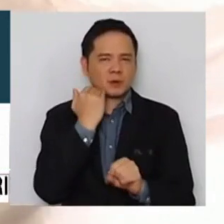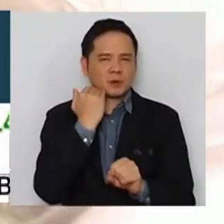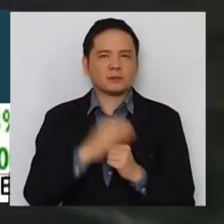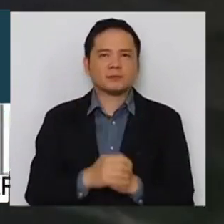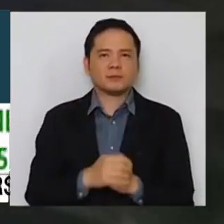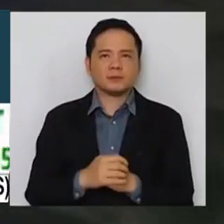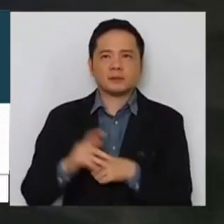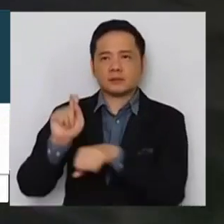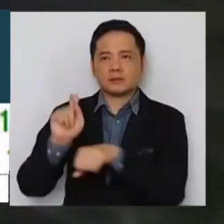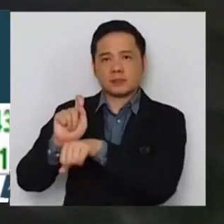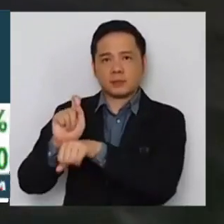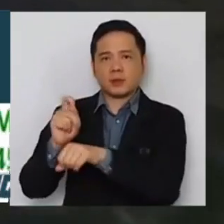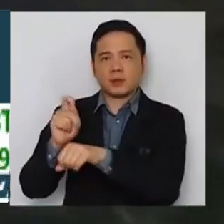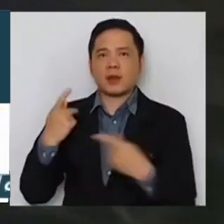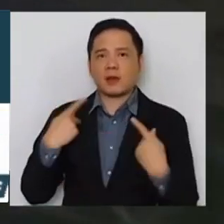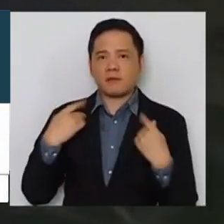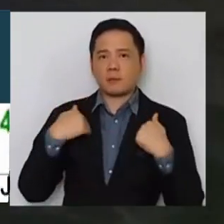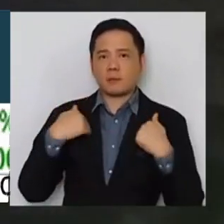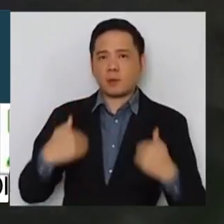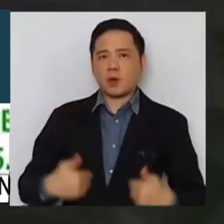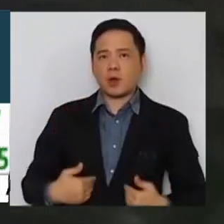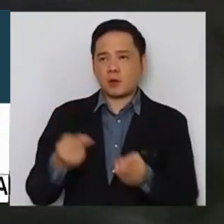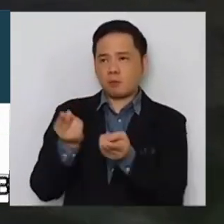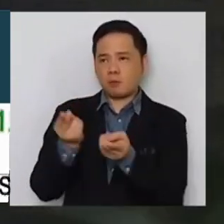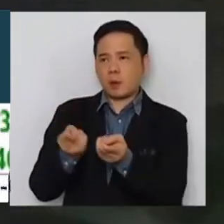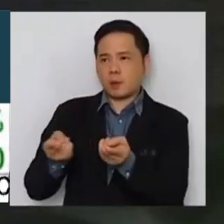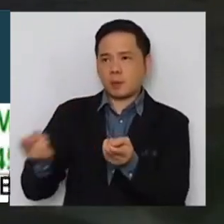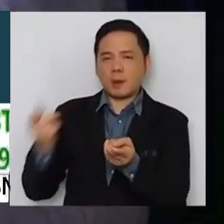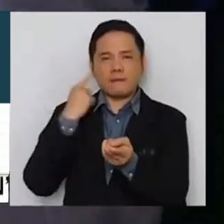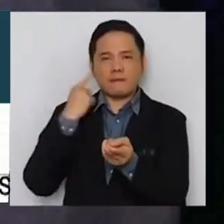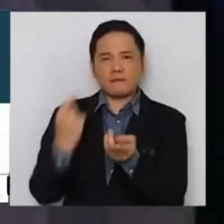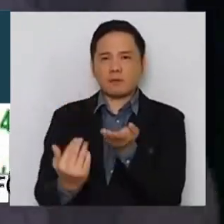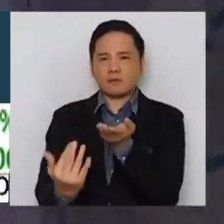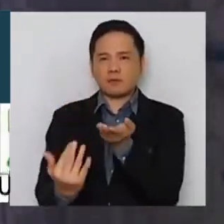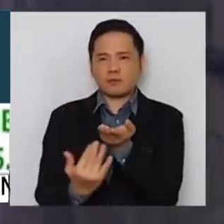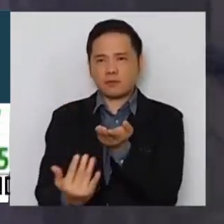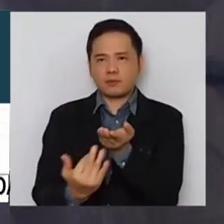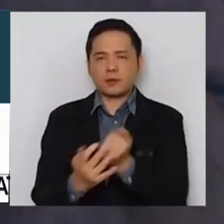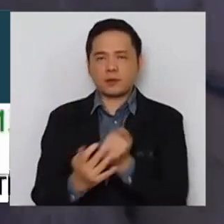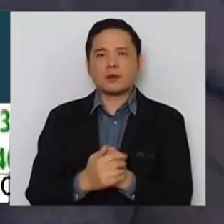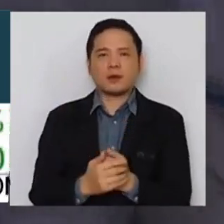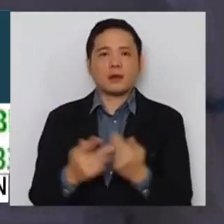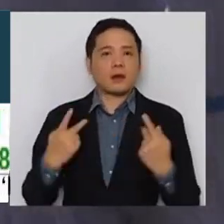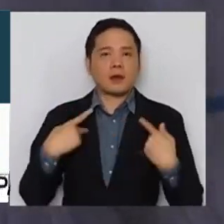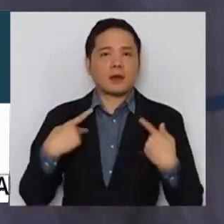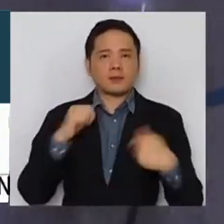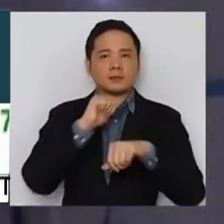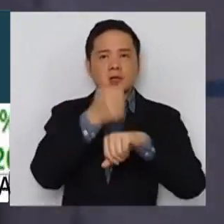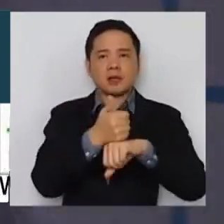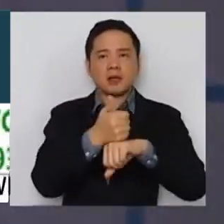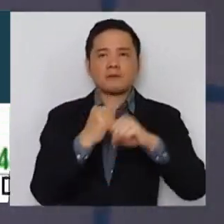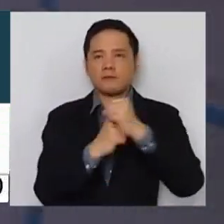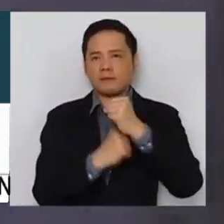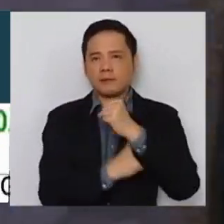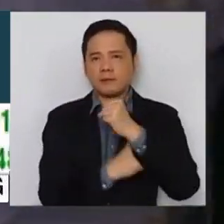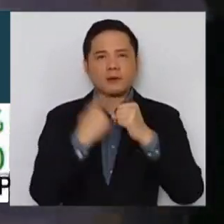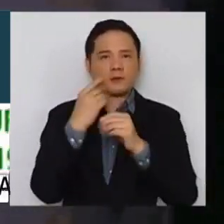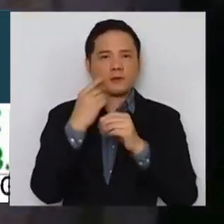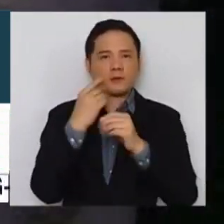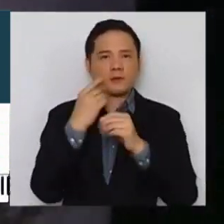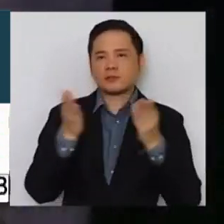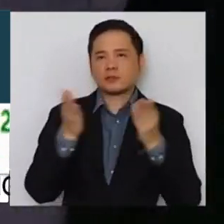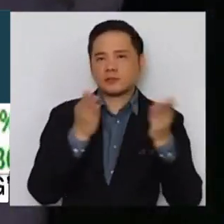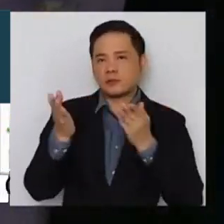cremate. Pyrak Sudtup volunteers for a foundation that has offered free undertaking and cremation services for hundreds